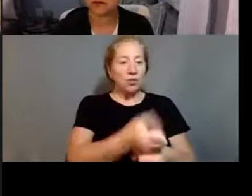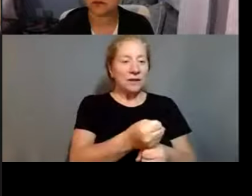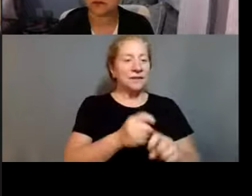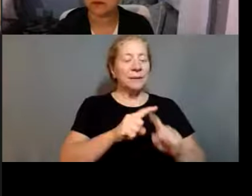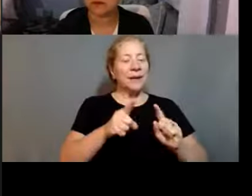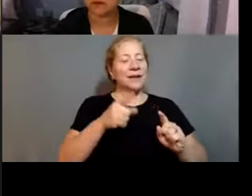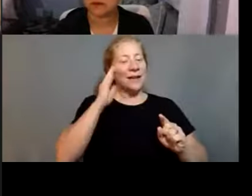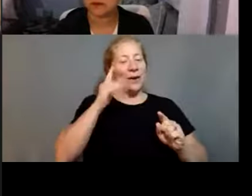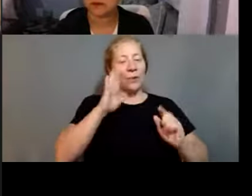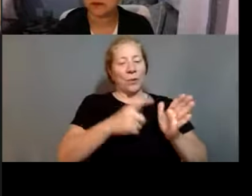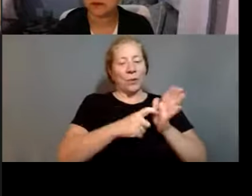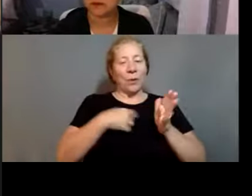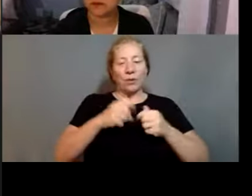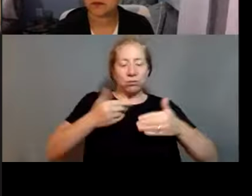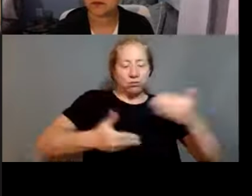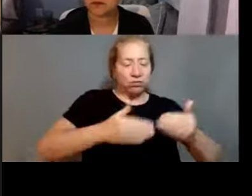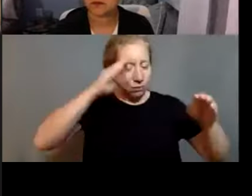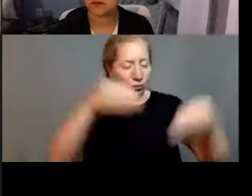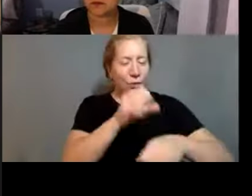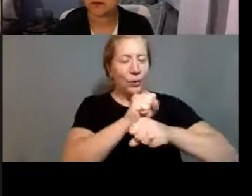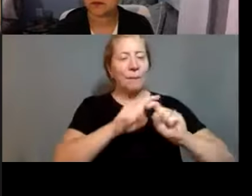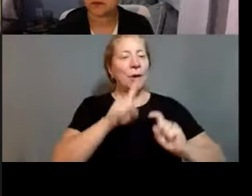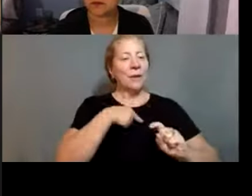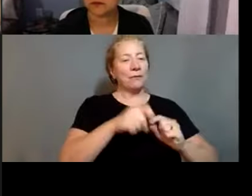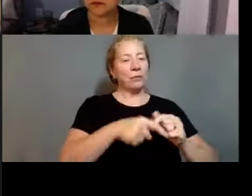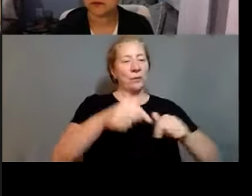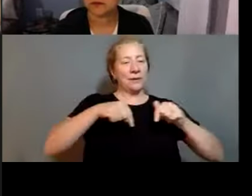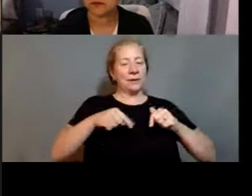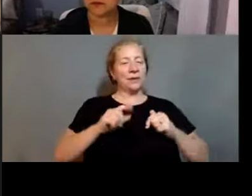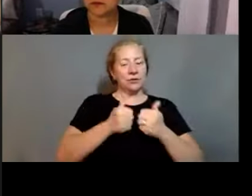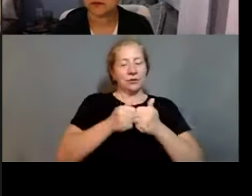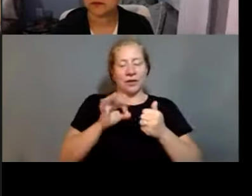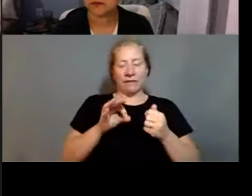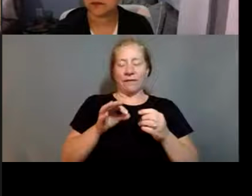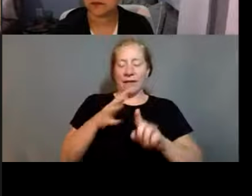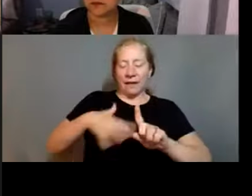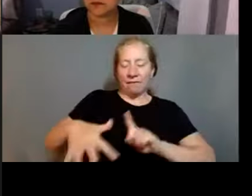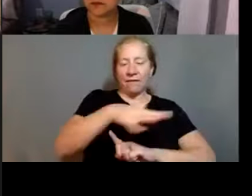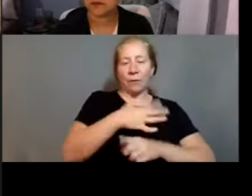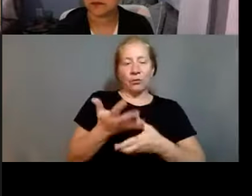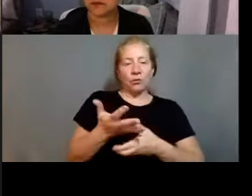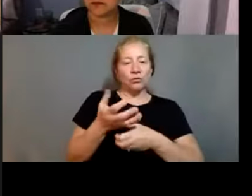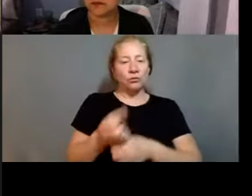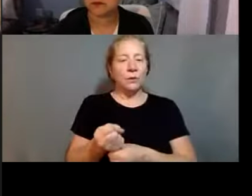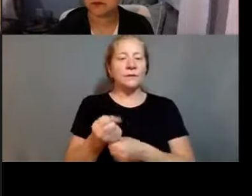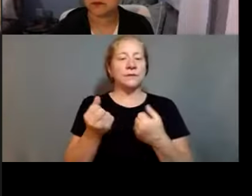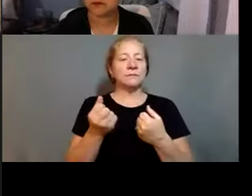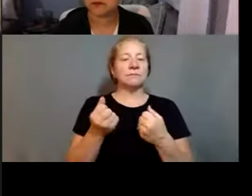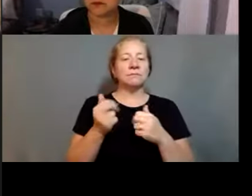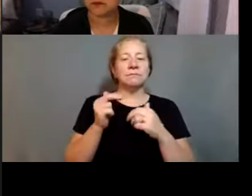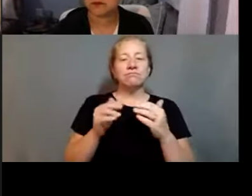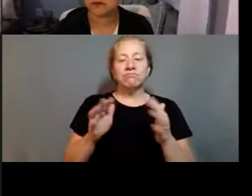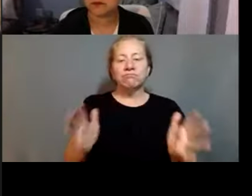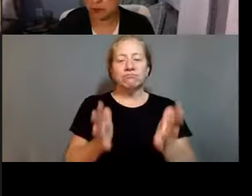dig in, and we're challenged by that. So just the importance of that environment and trust, and how to build that